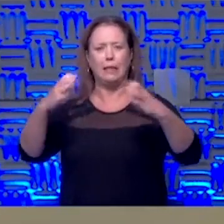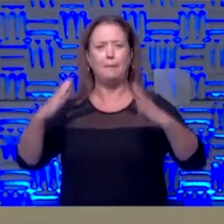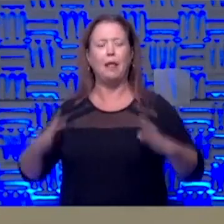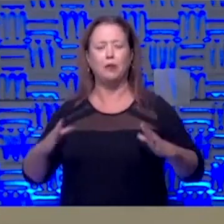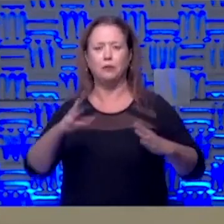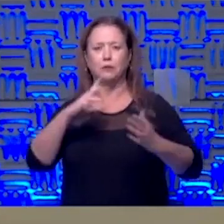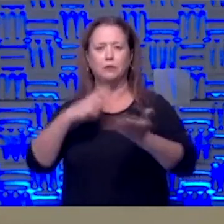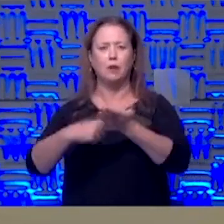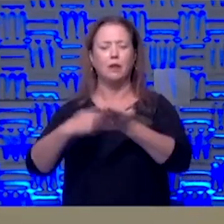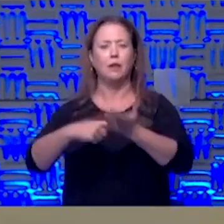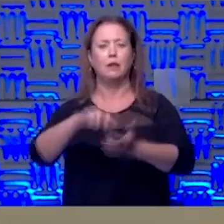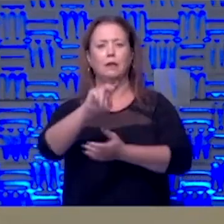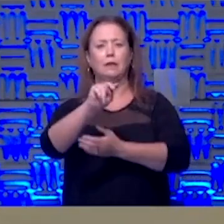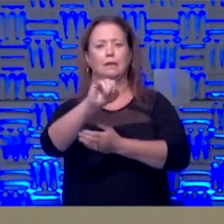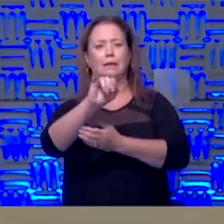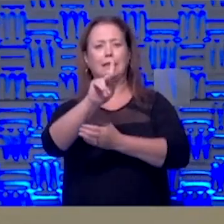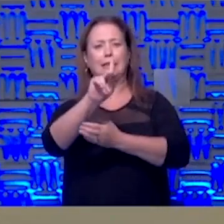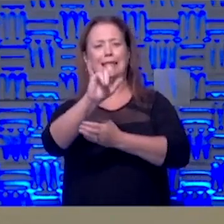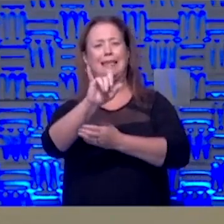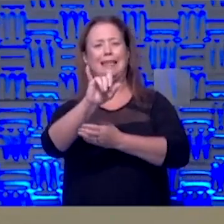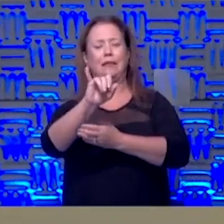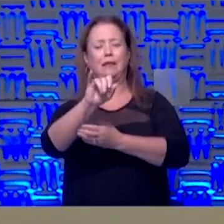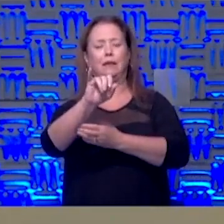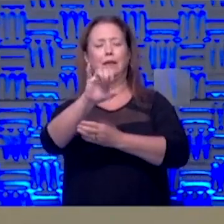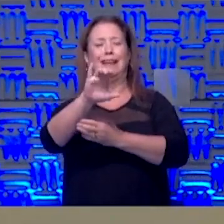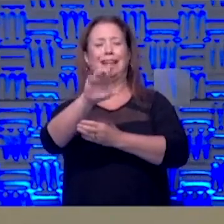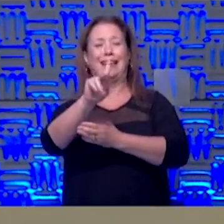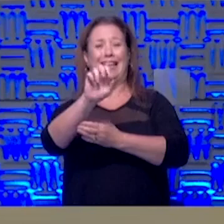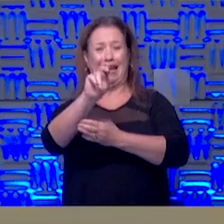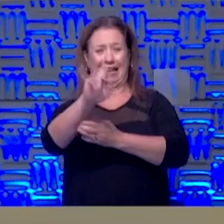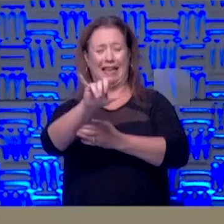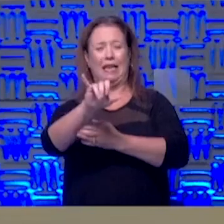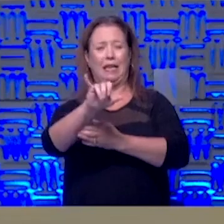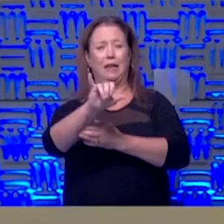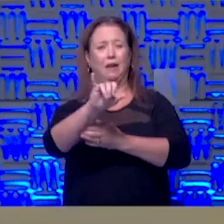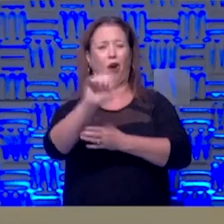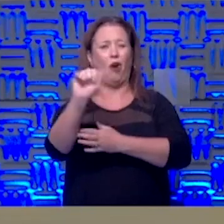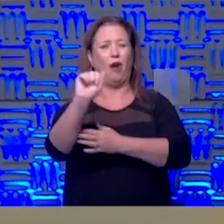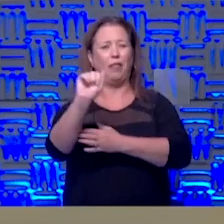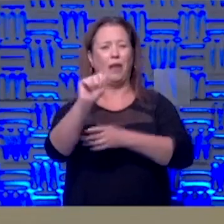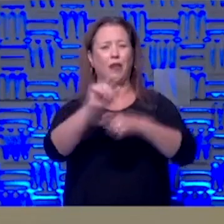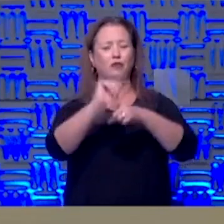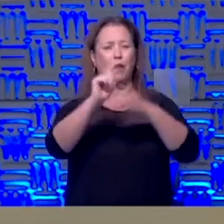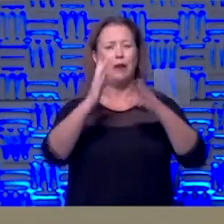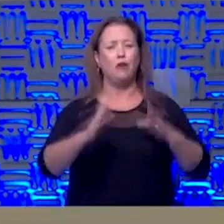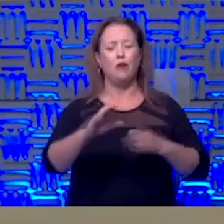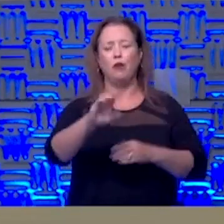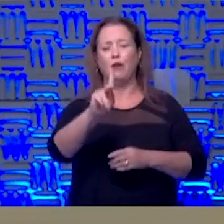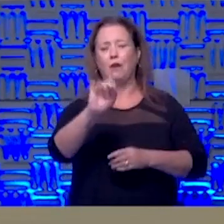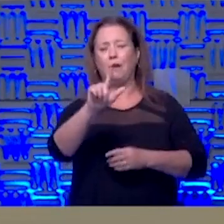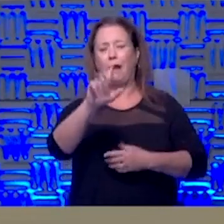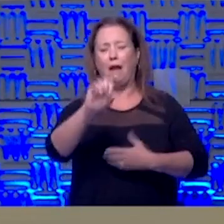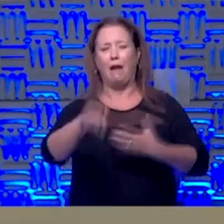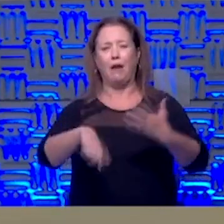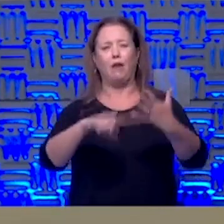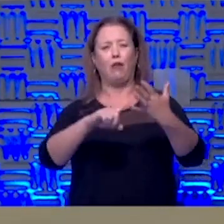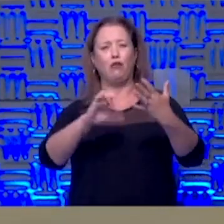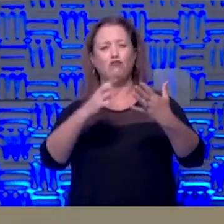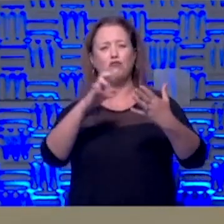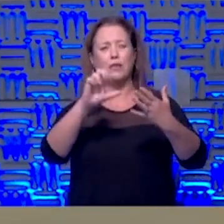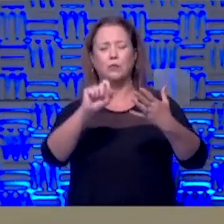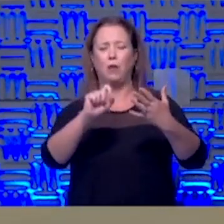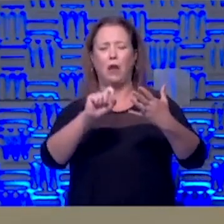players. Nick Kinney, our head athletic trainer, Jeff Blum, Kyle Turner, Chris DeLucia. We have a whole legion